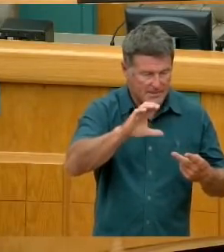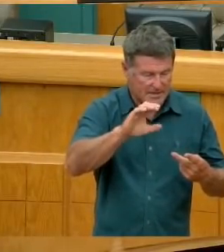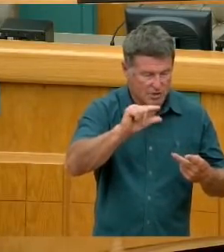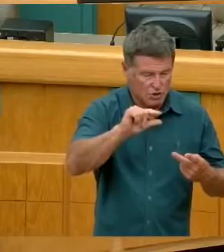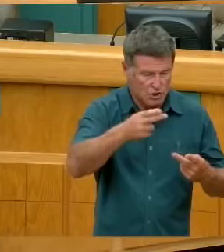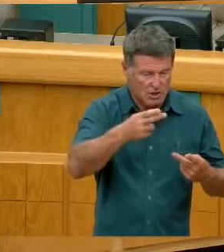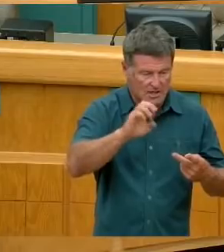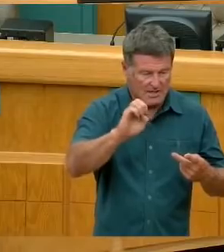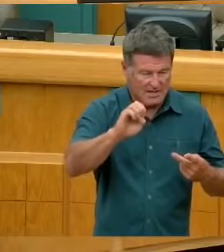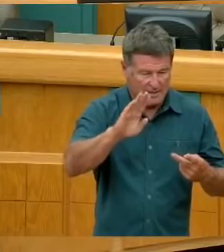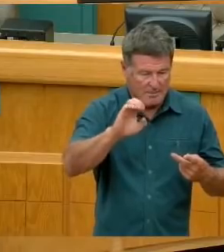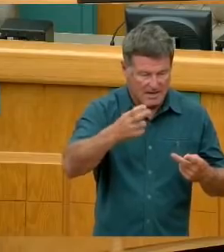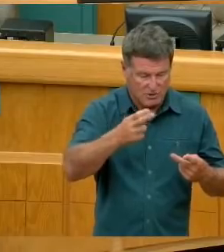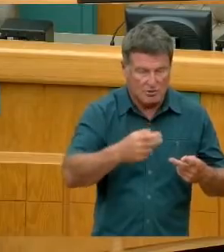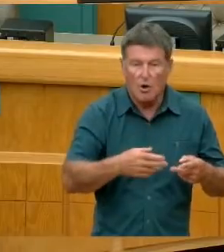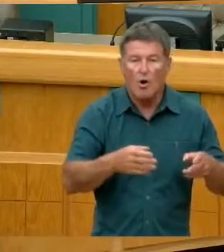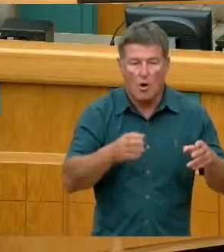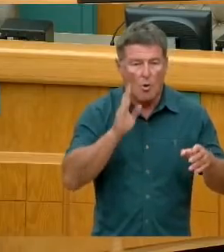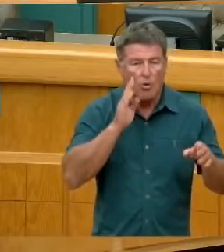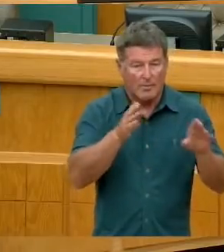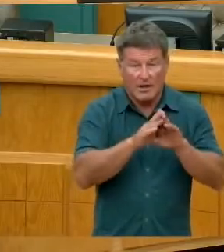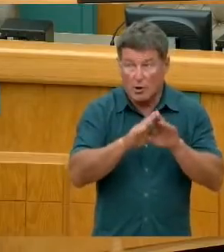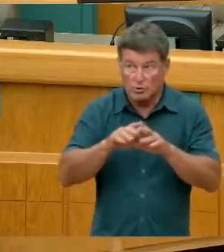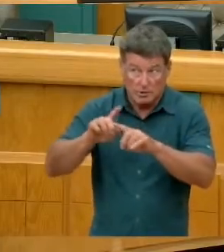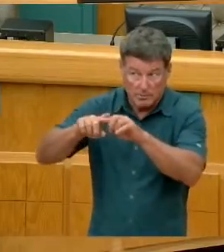McGee Beach would also be closed,